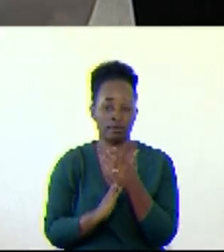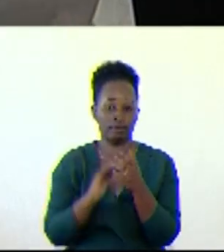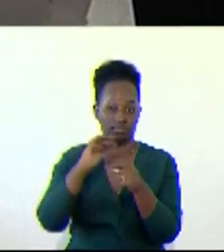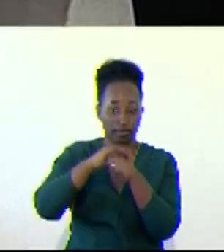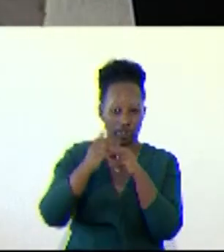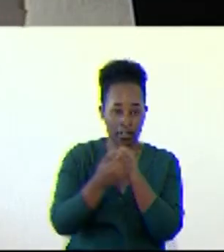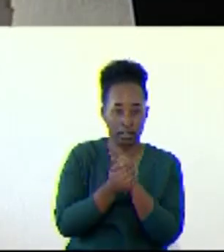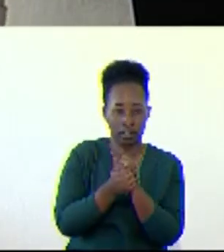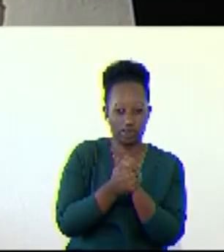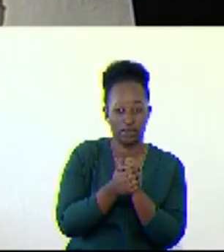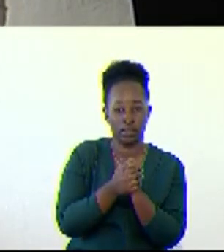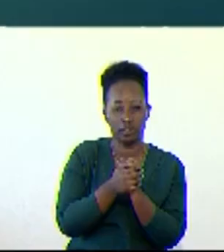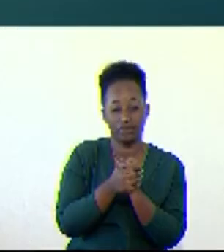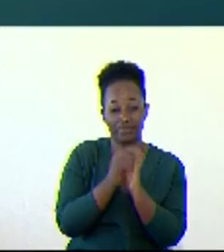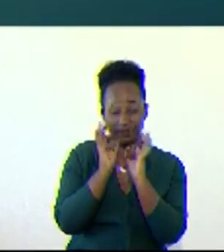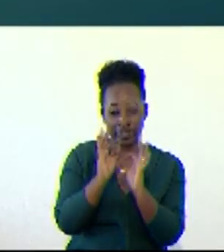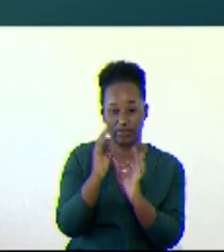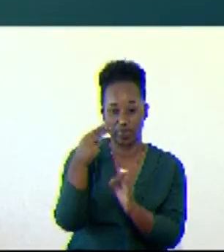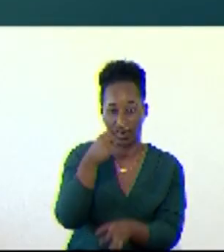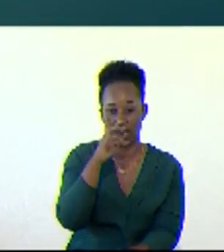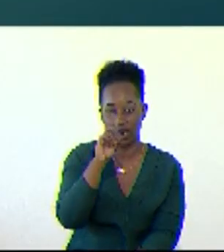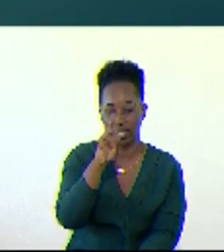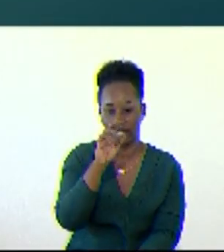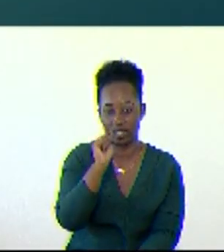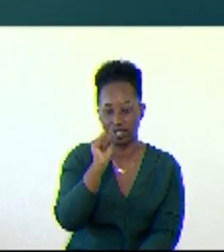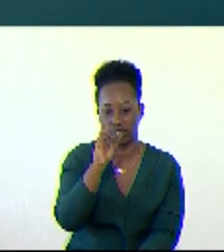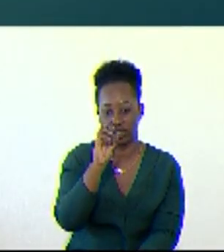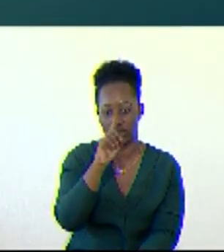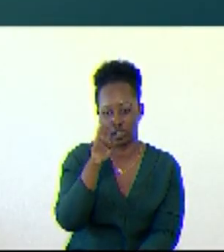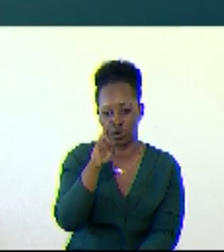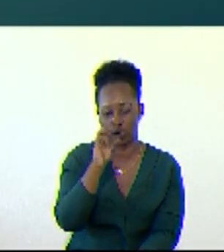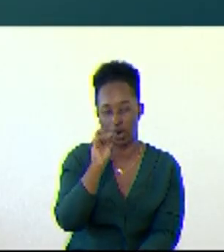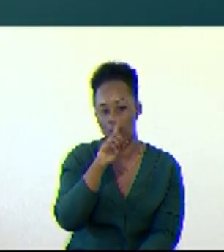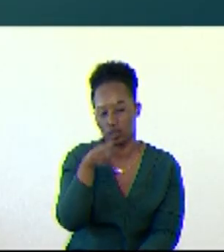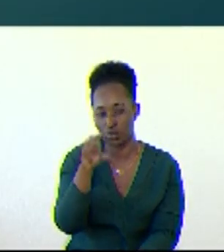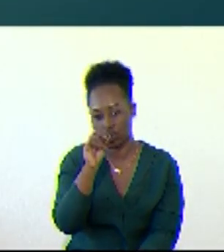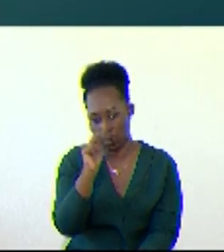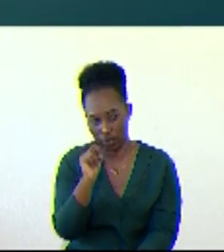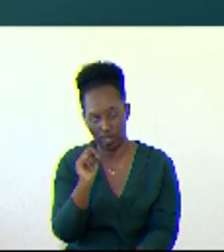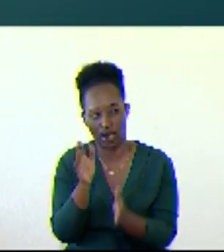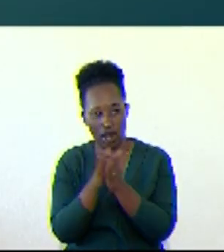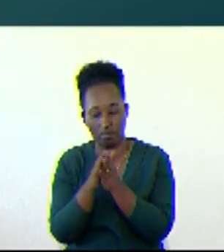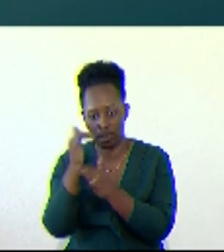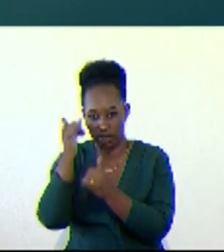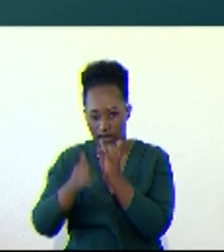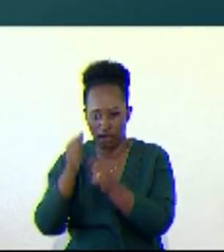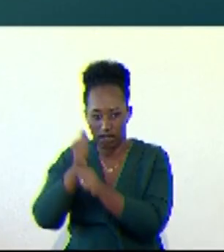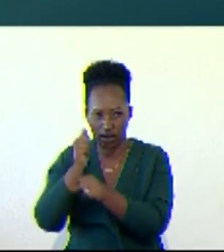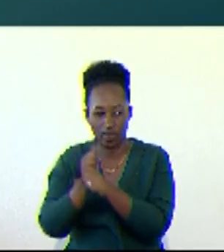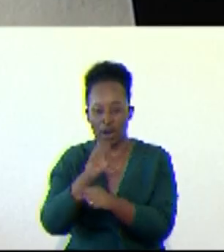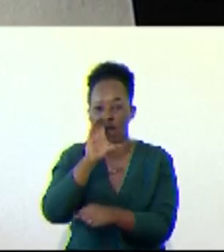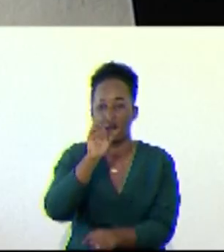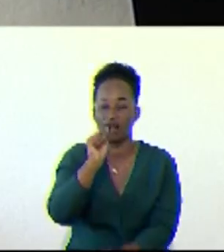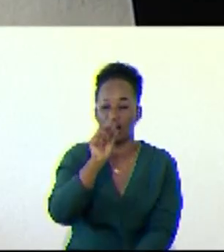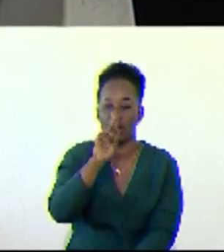2,4-dinitrophenohydrazone, and semicarbazide, which will produce a semicarbazone. This compound here